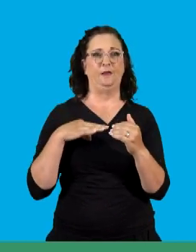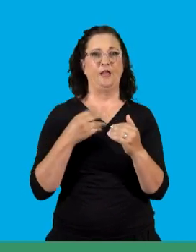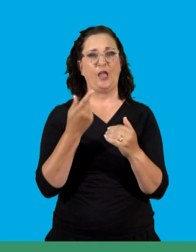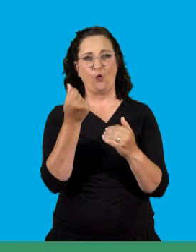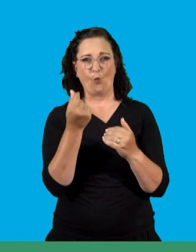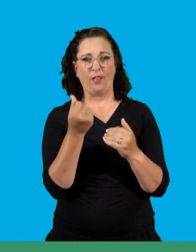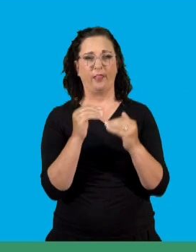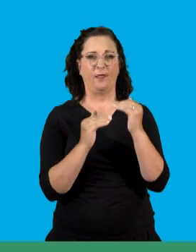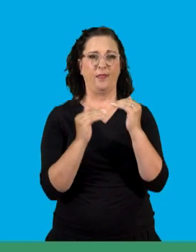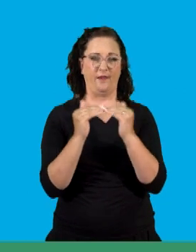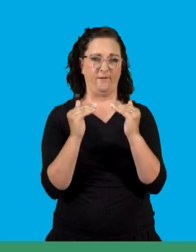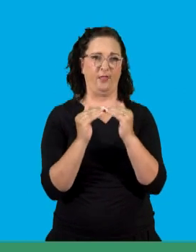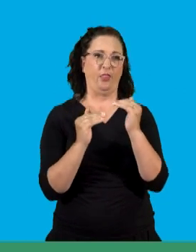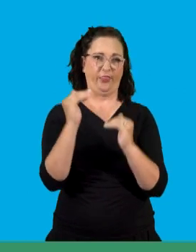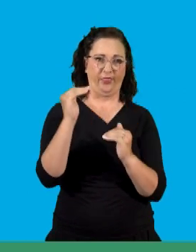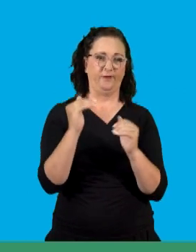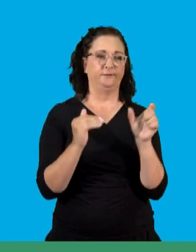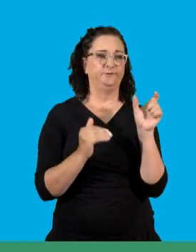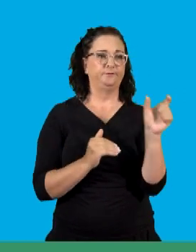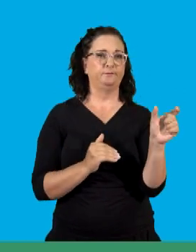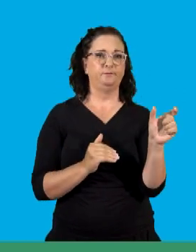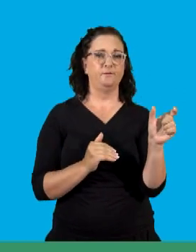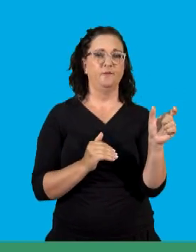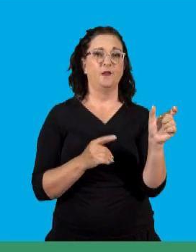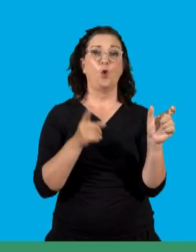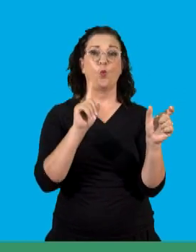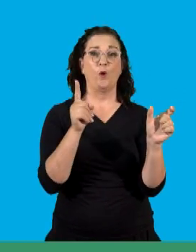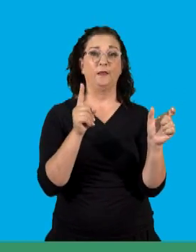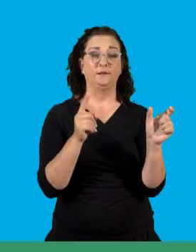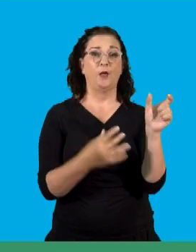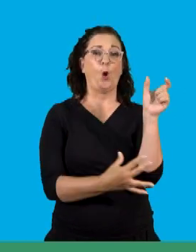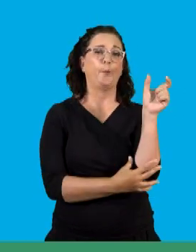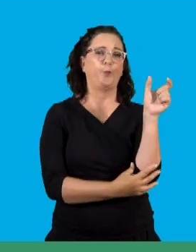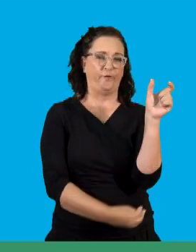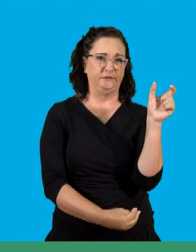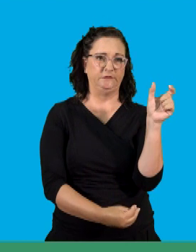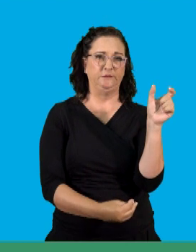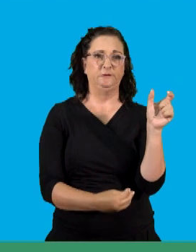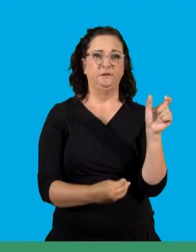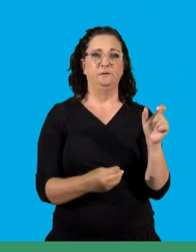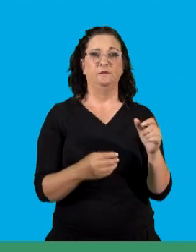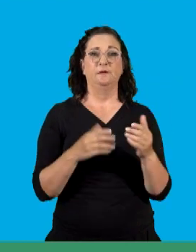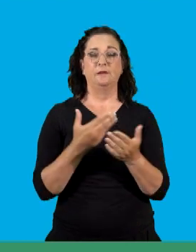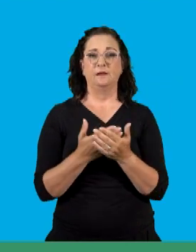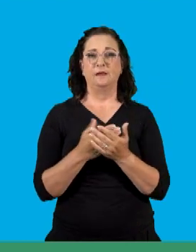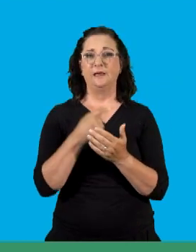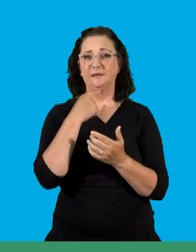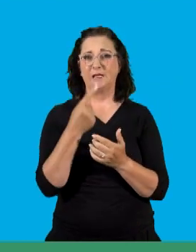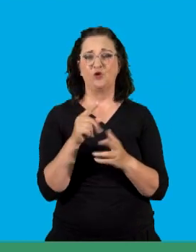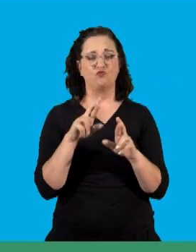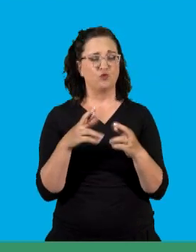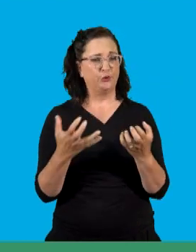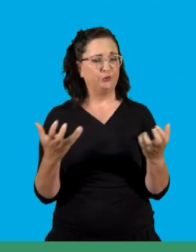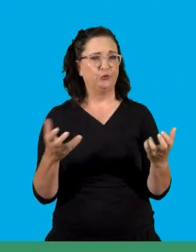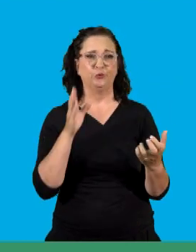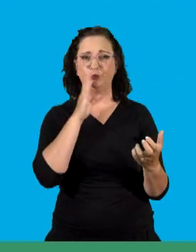wealth between groups of people. Another term that we came across with was poverty, which is defined as the lack